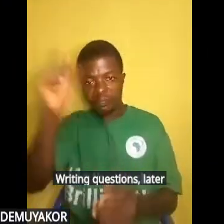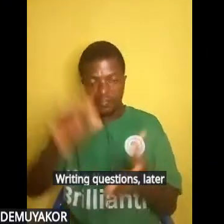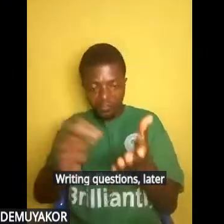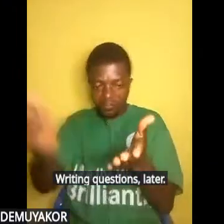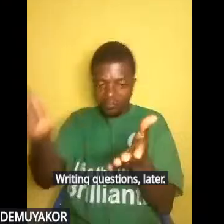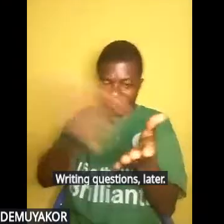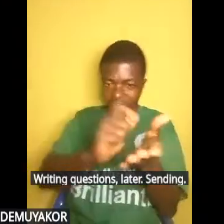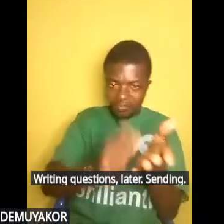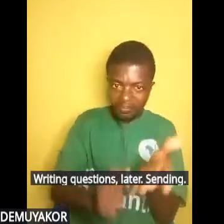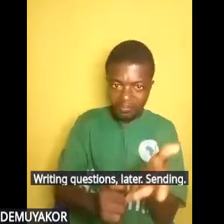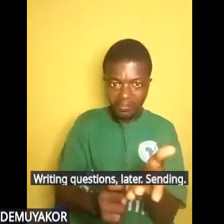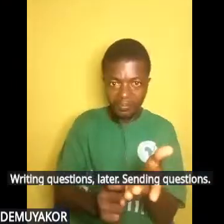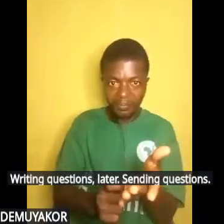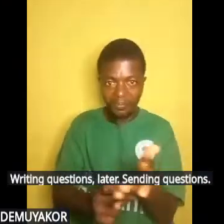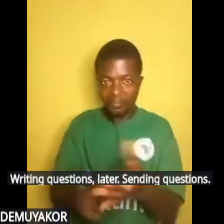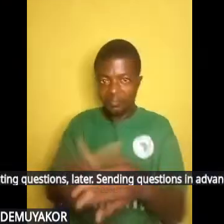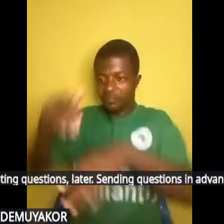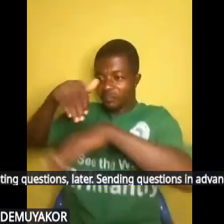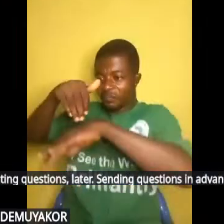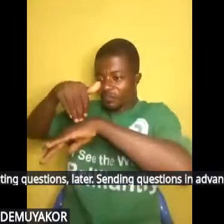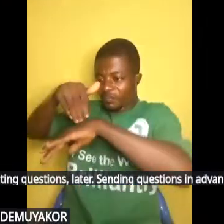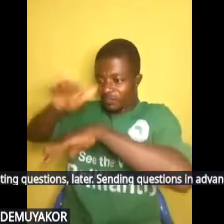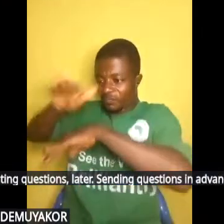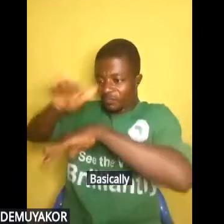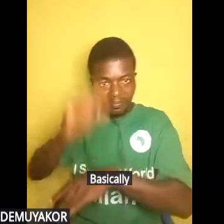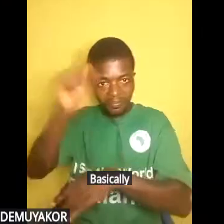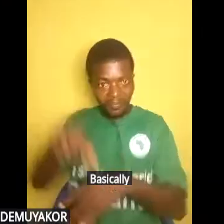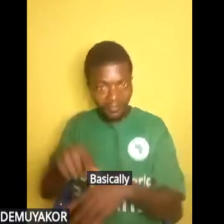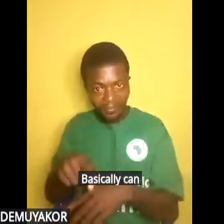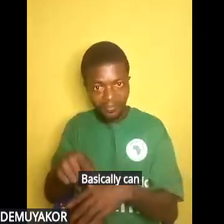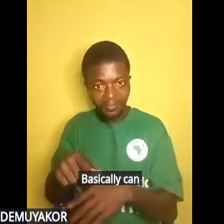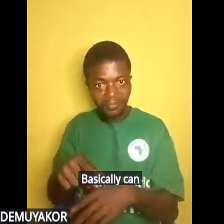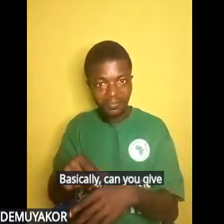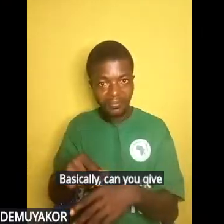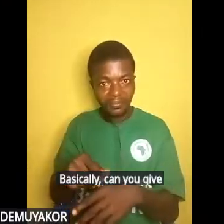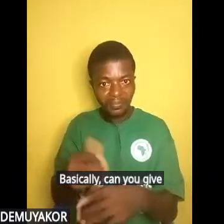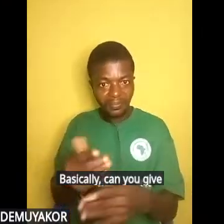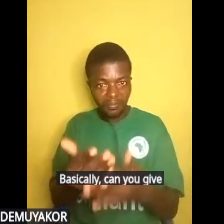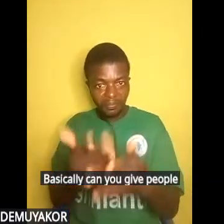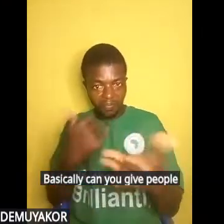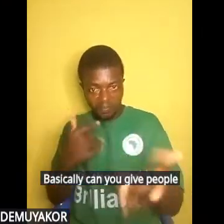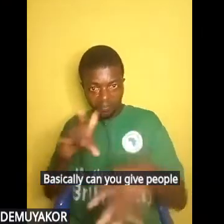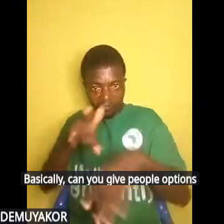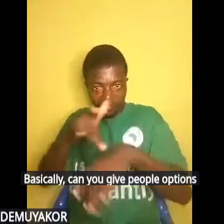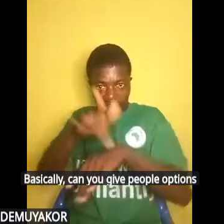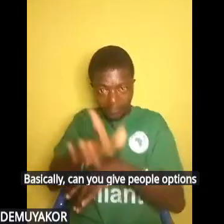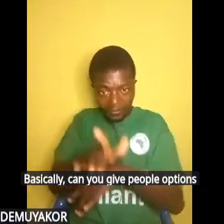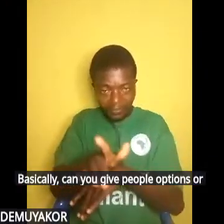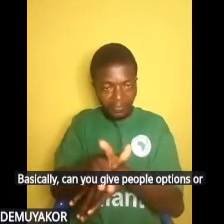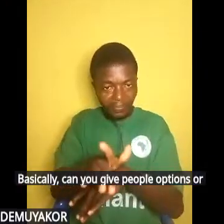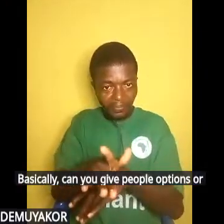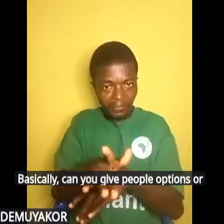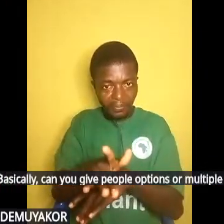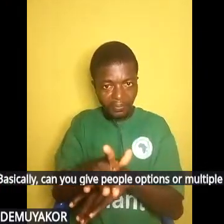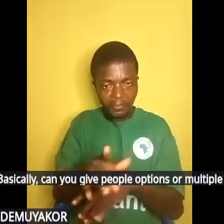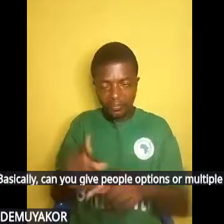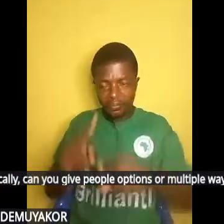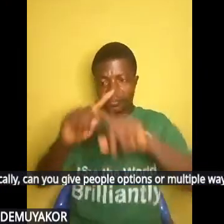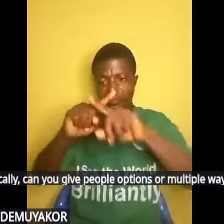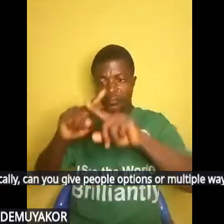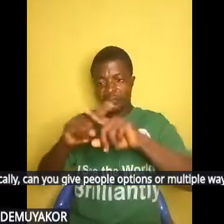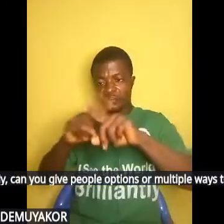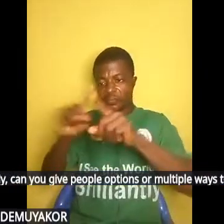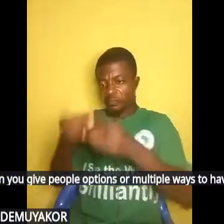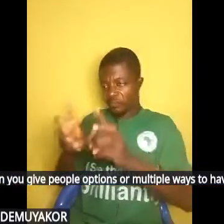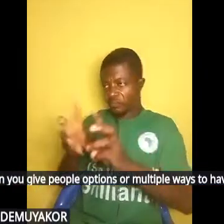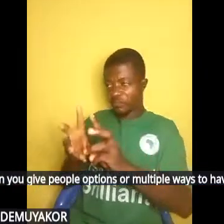sending questions in advance. Basically, can you give people options or multiple ways to have their